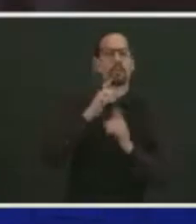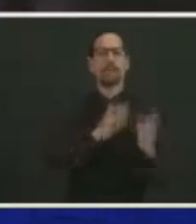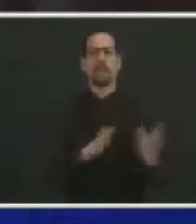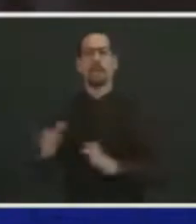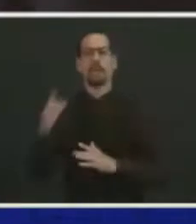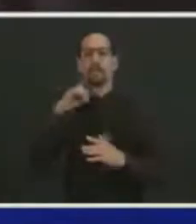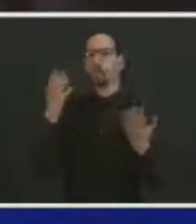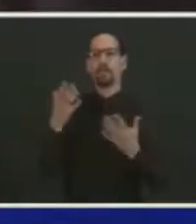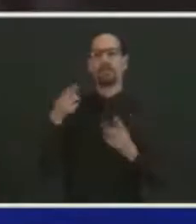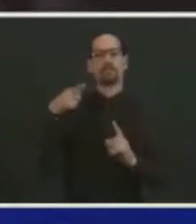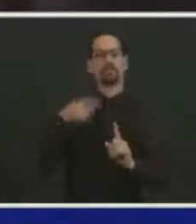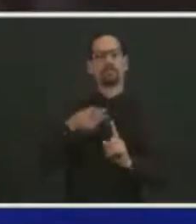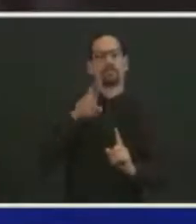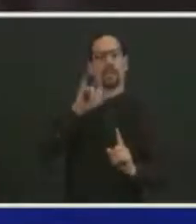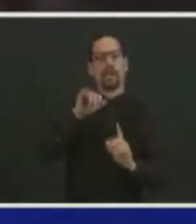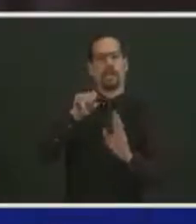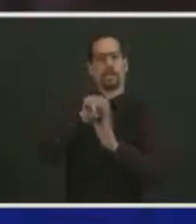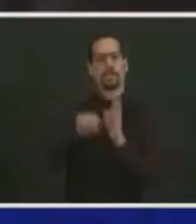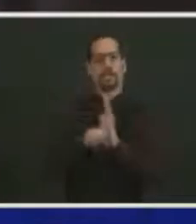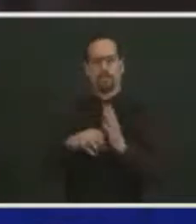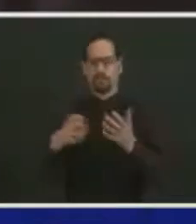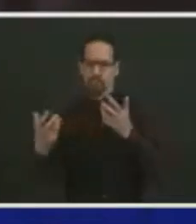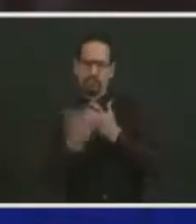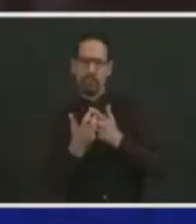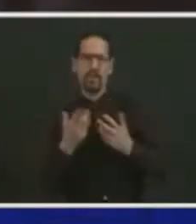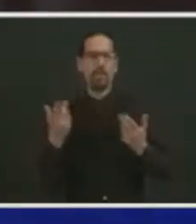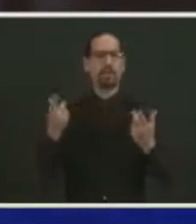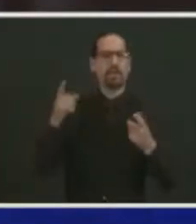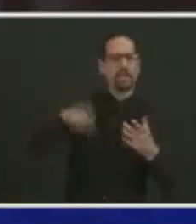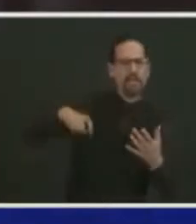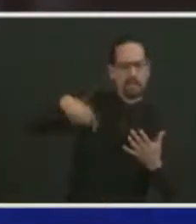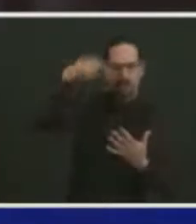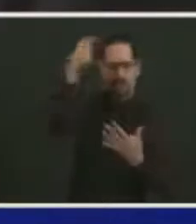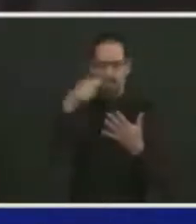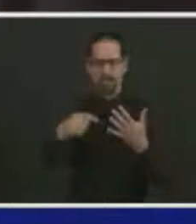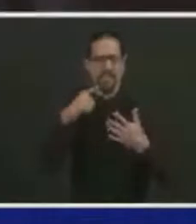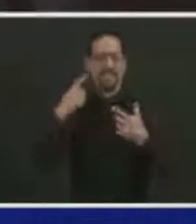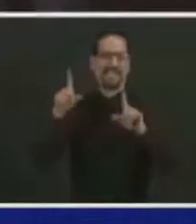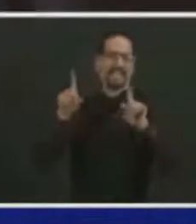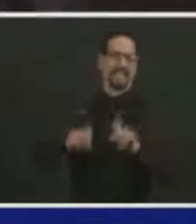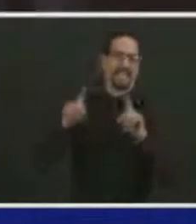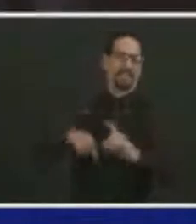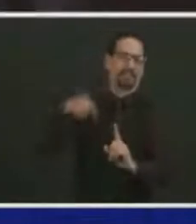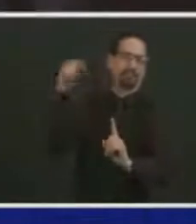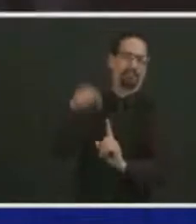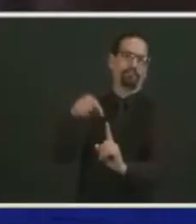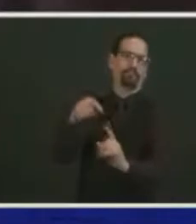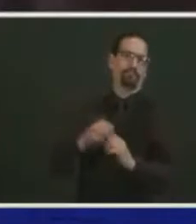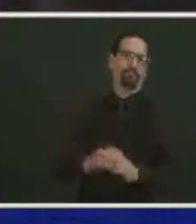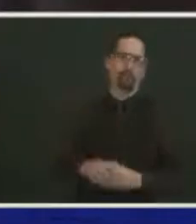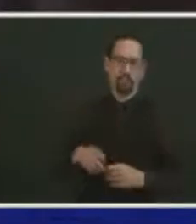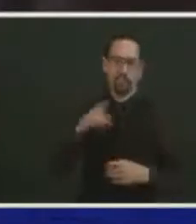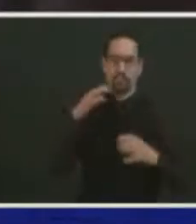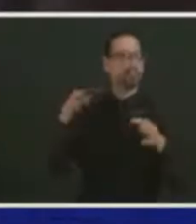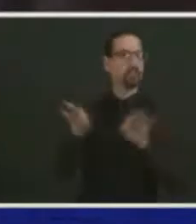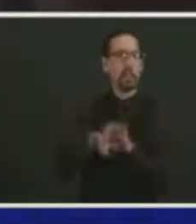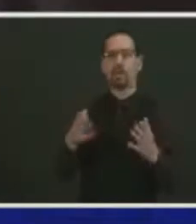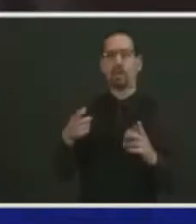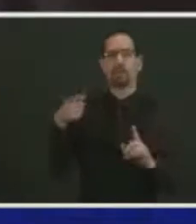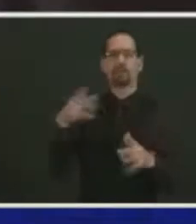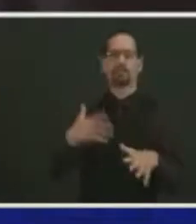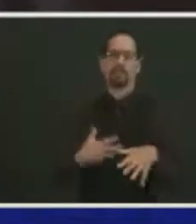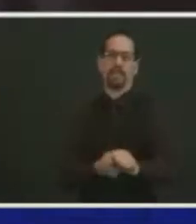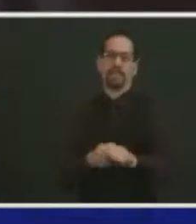testing: 1, all symptomatic people; 2, doing rapid outbreak response